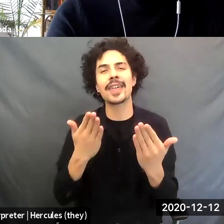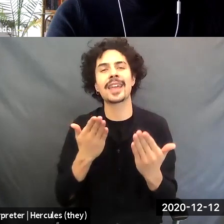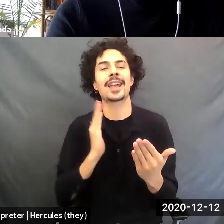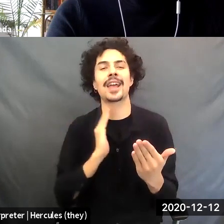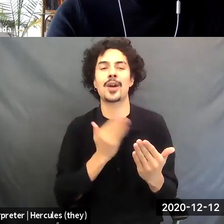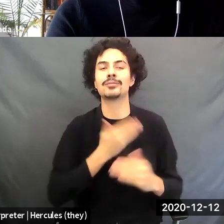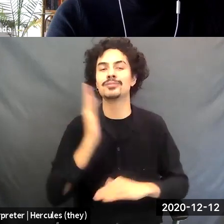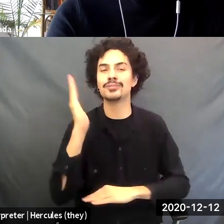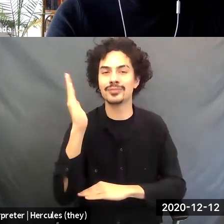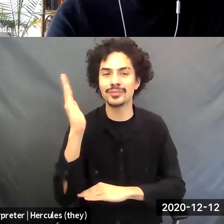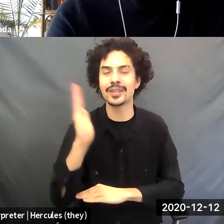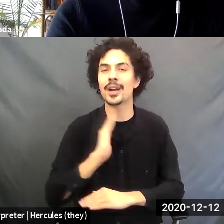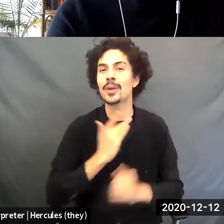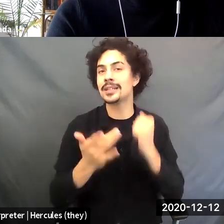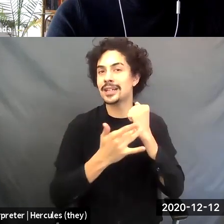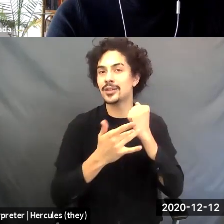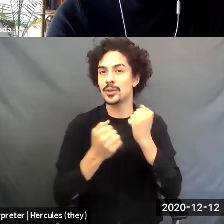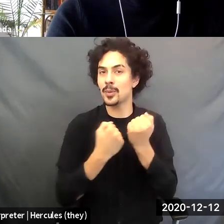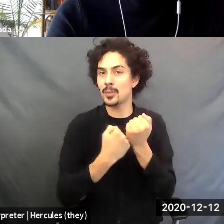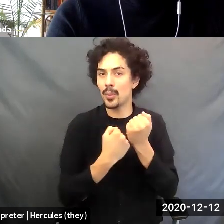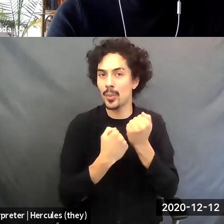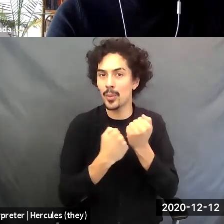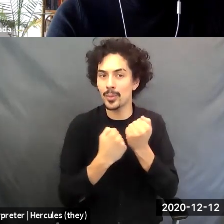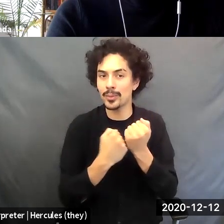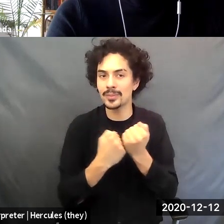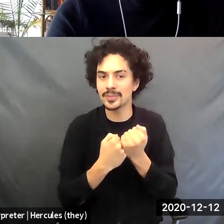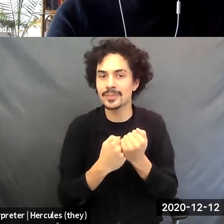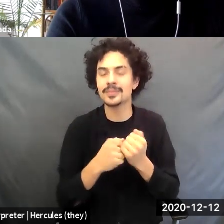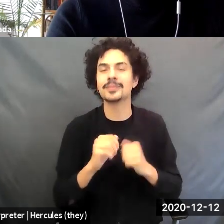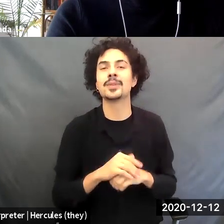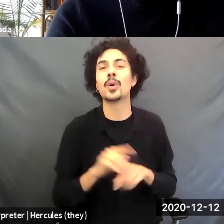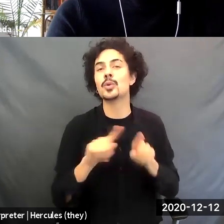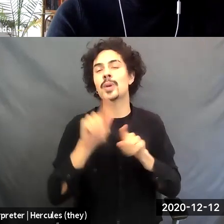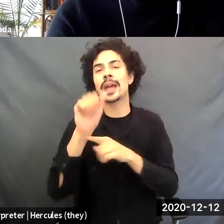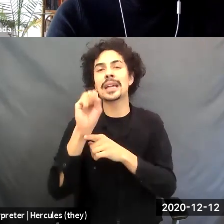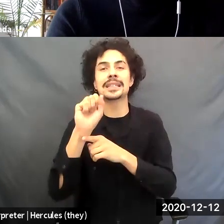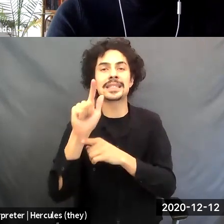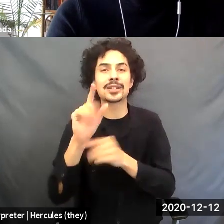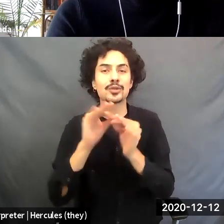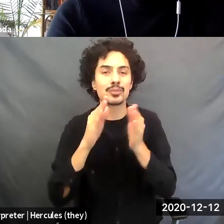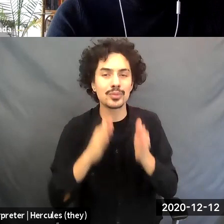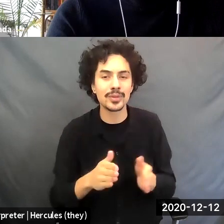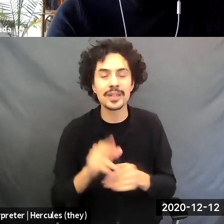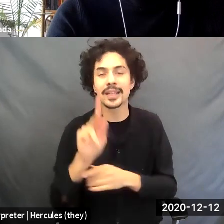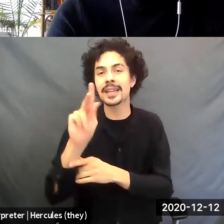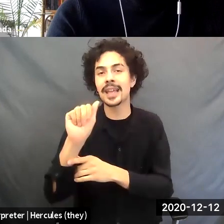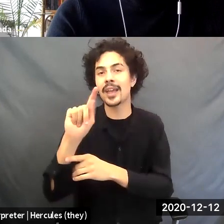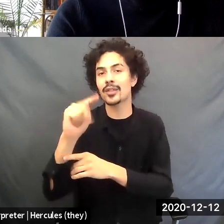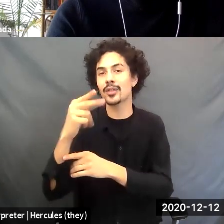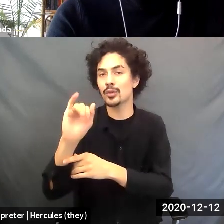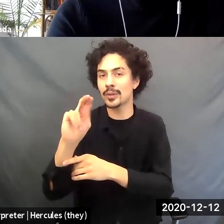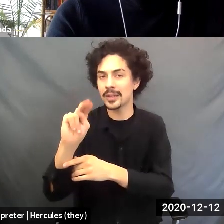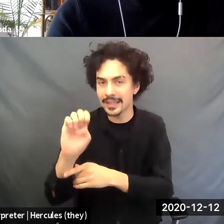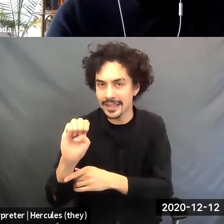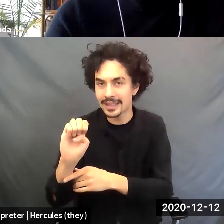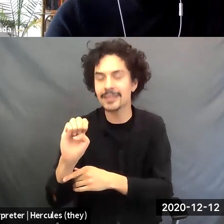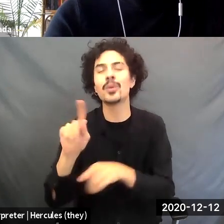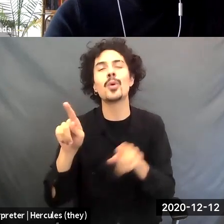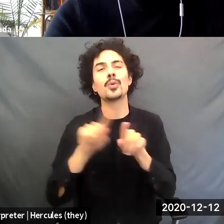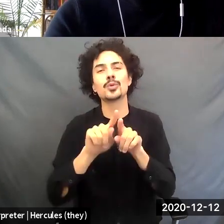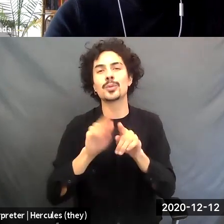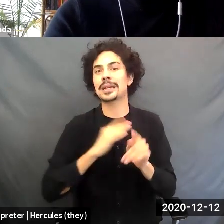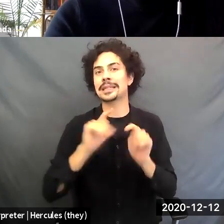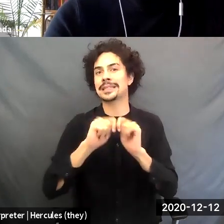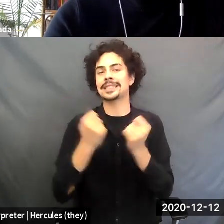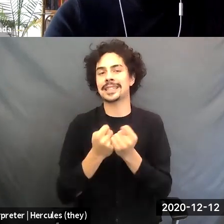Handorf, our technical support, the ASL interpreters, Catherine Muller and my team at the Goethe Institute. And of